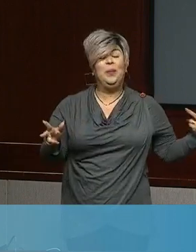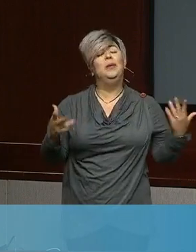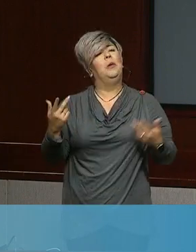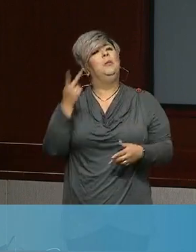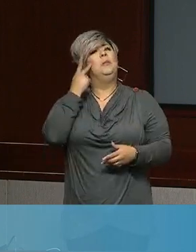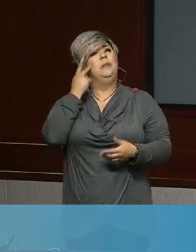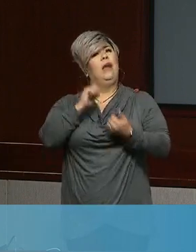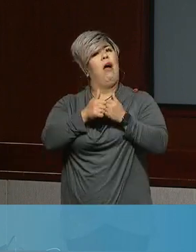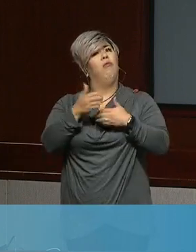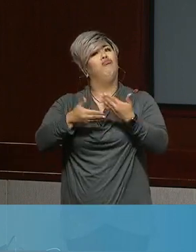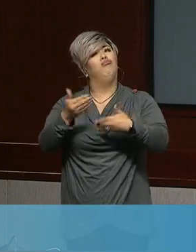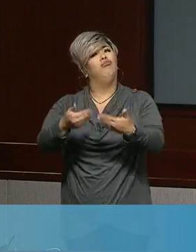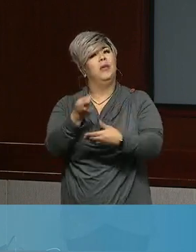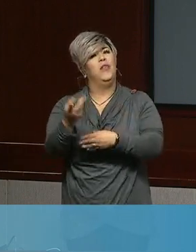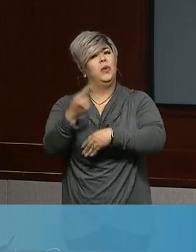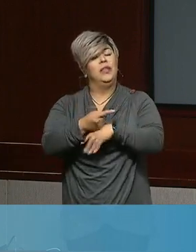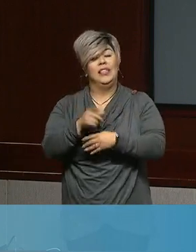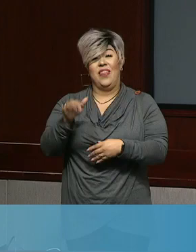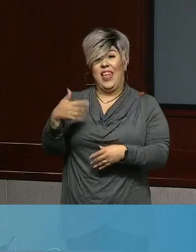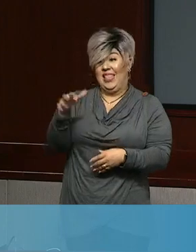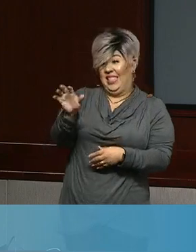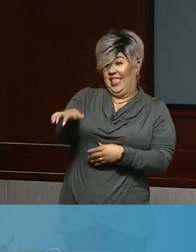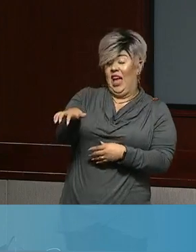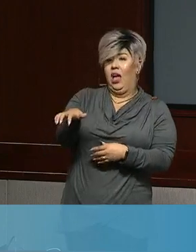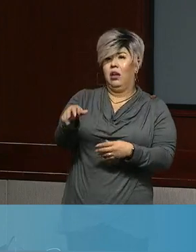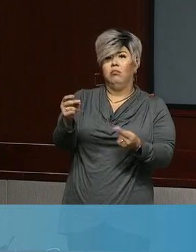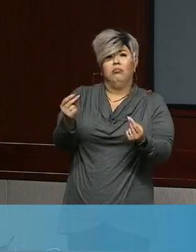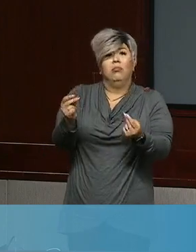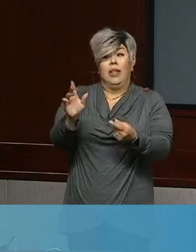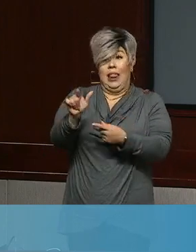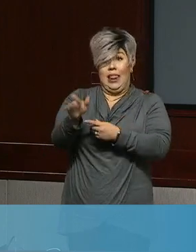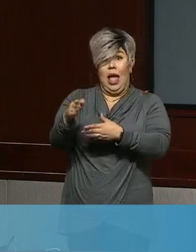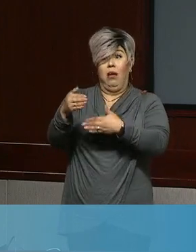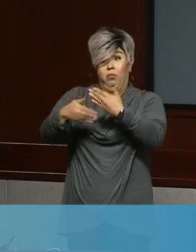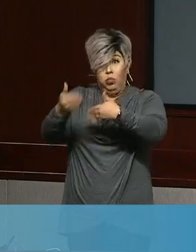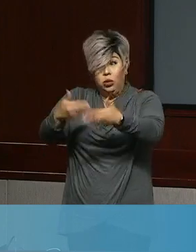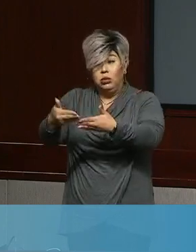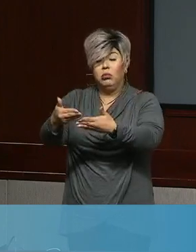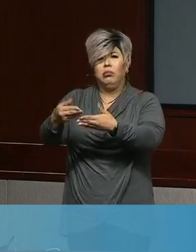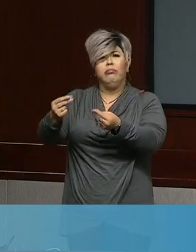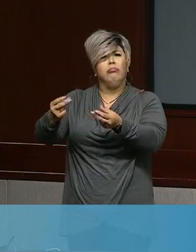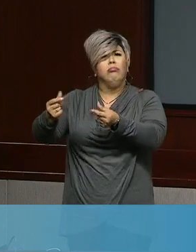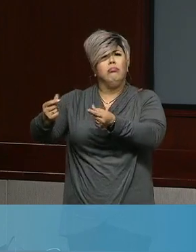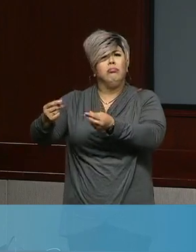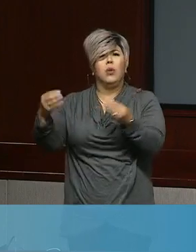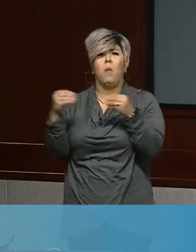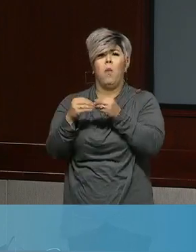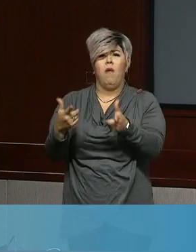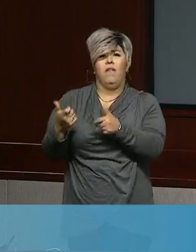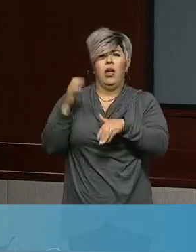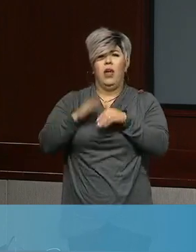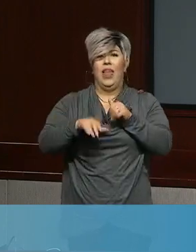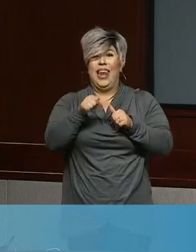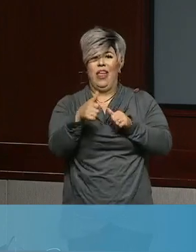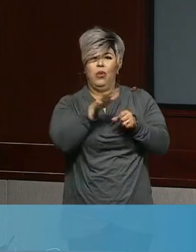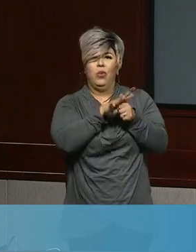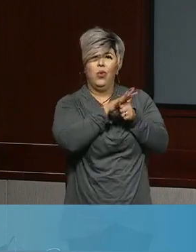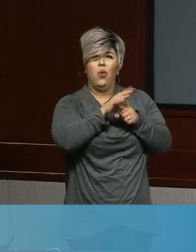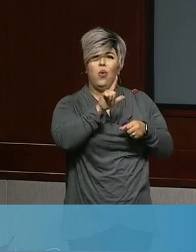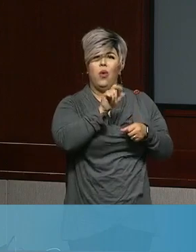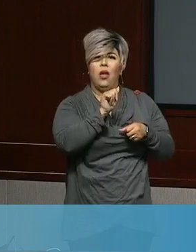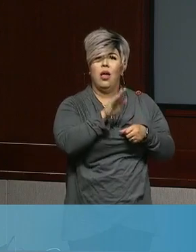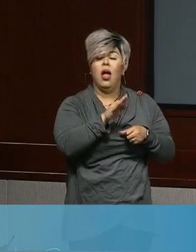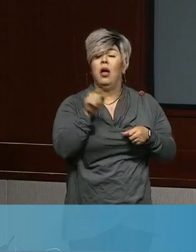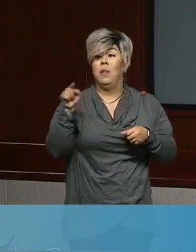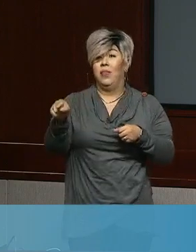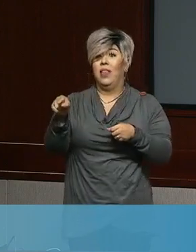next few days. That site does have a faster turnaround with results than most of our local labs. They're actually